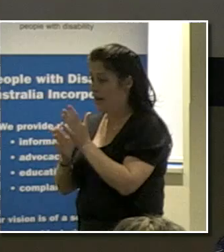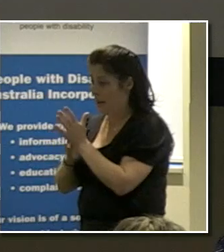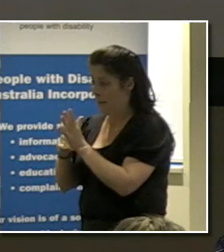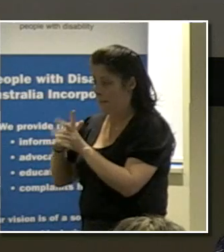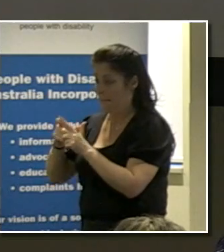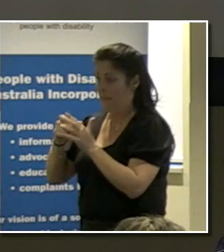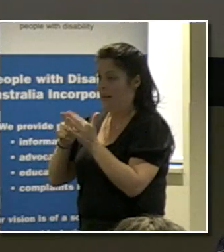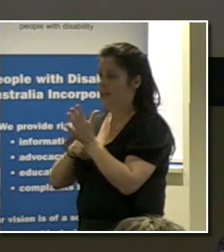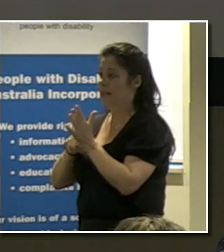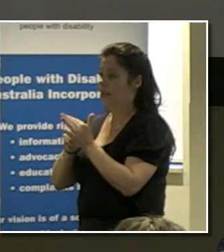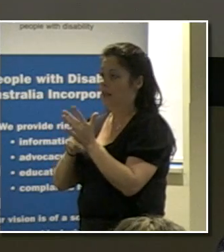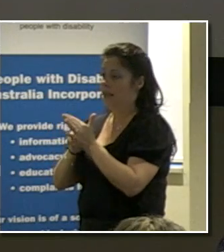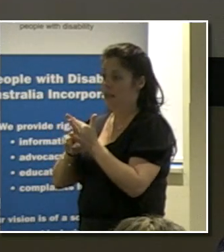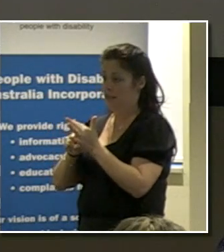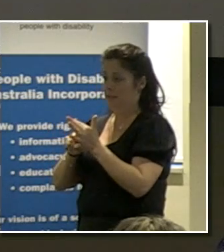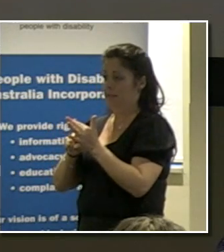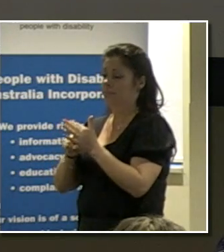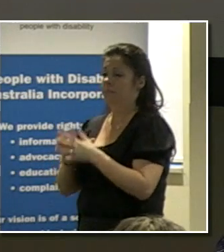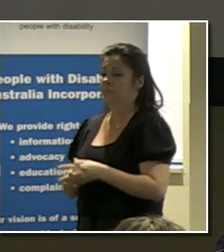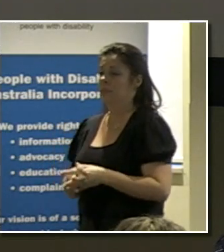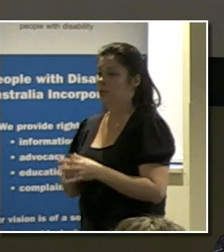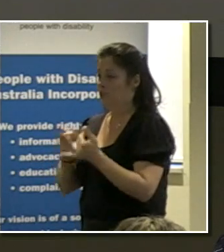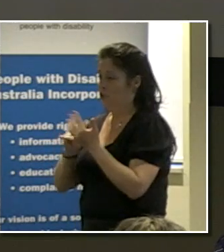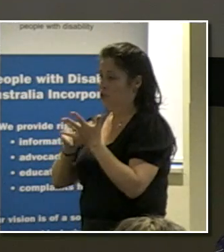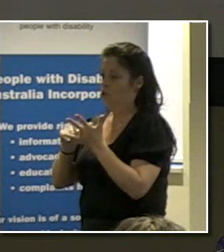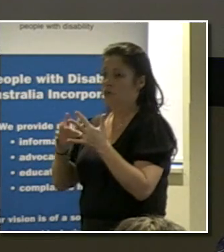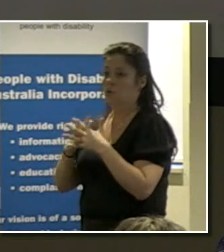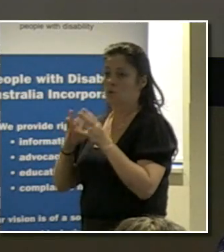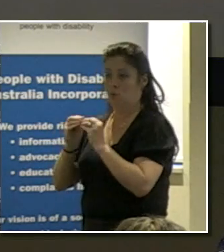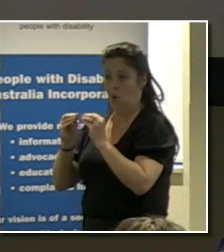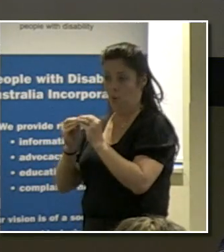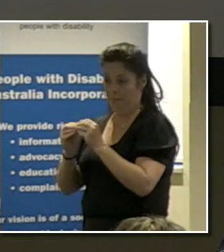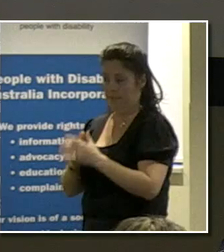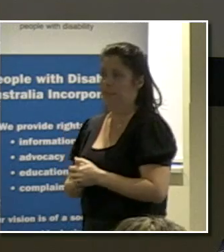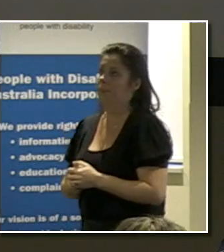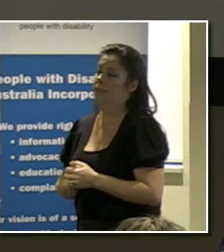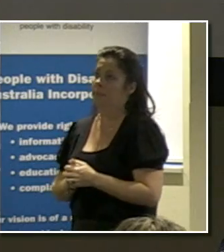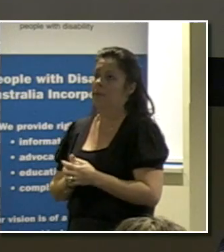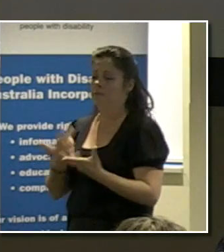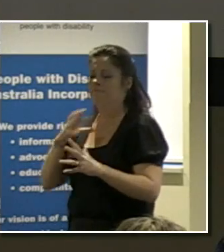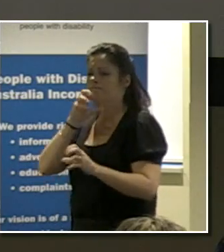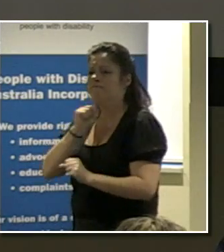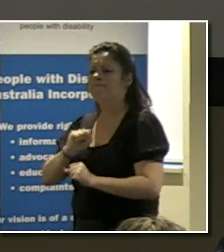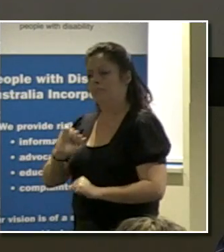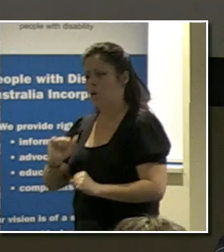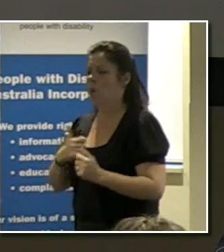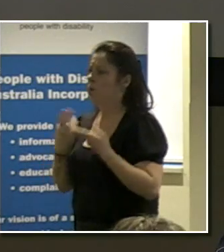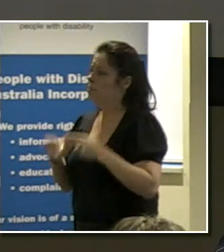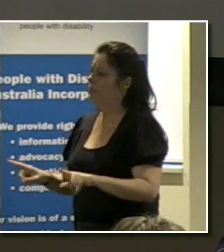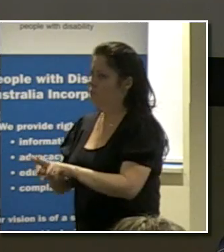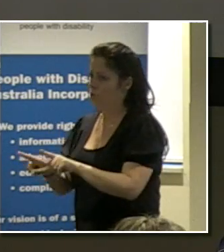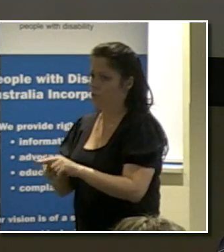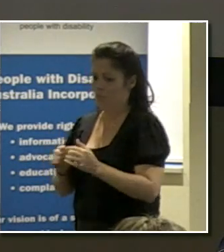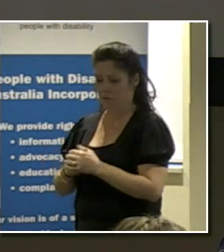had endless promise for our community. As 2015 draws to a close, I wanted to thank